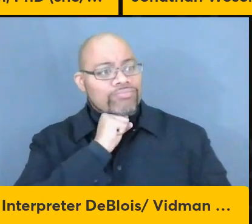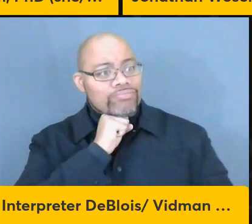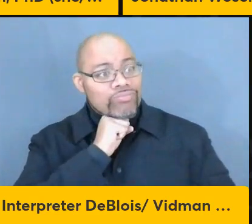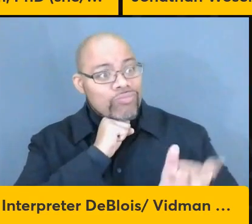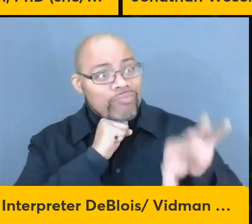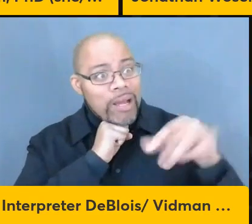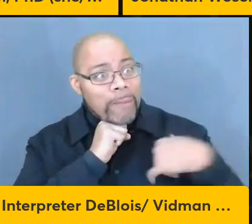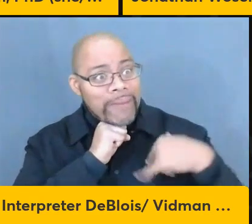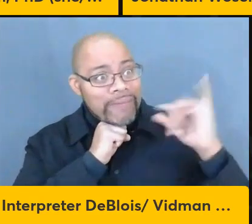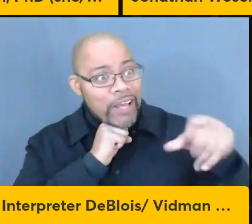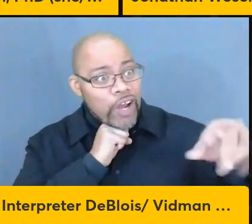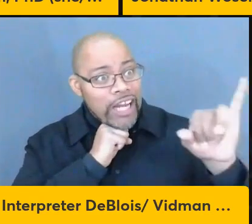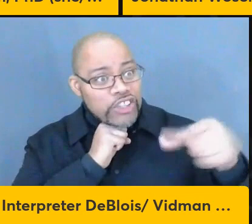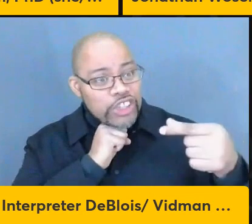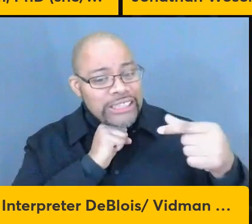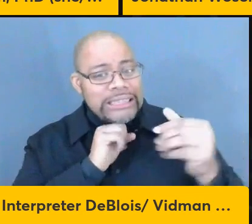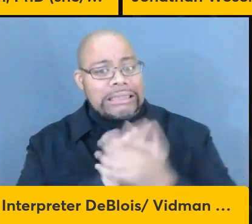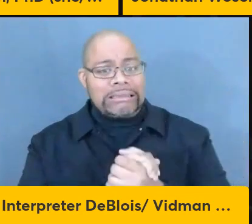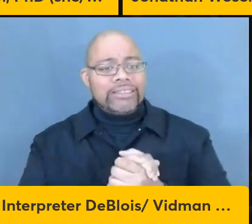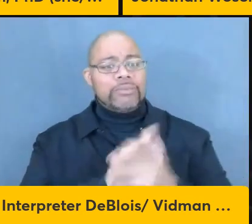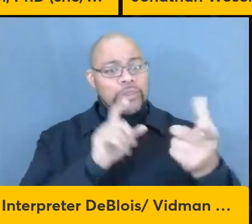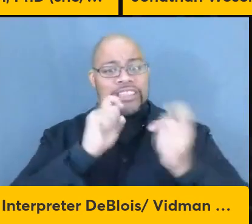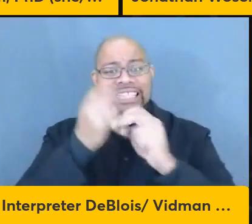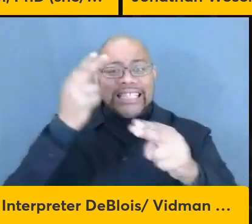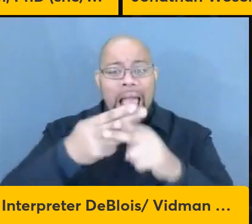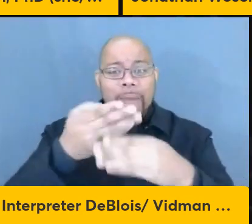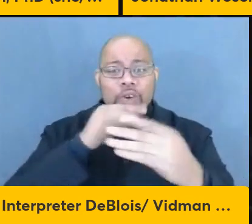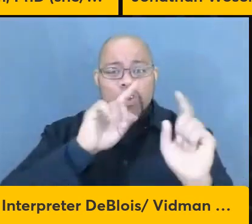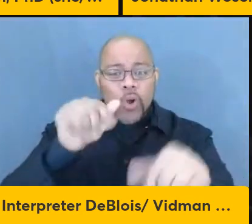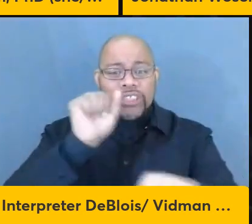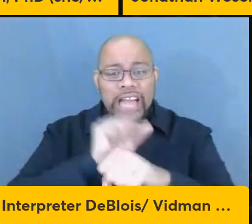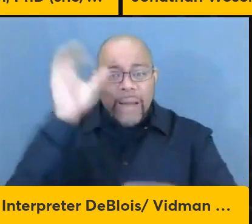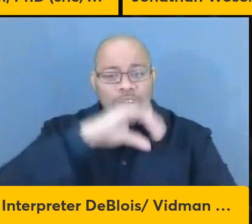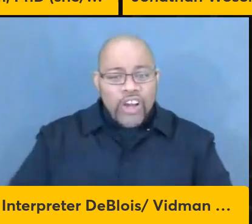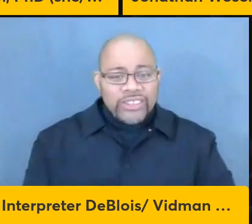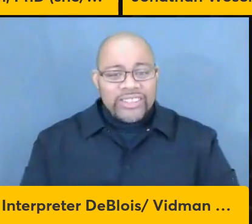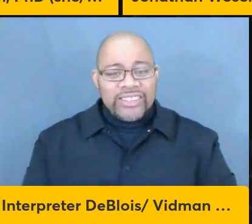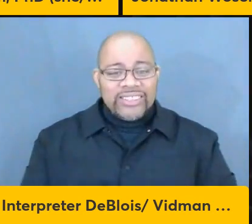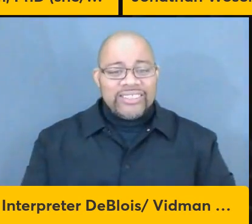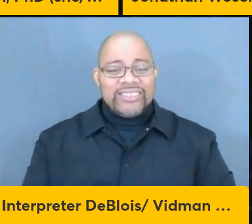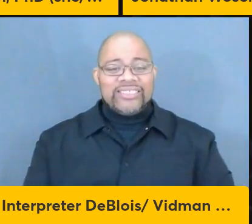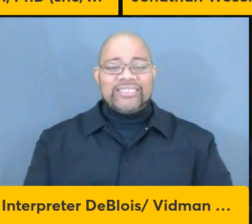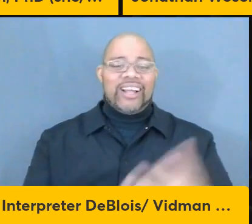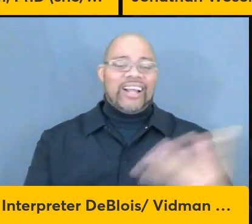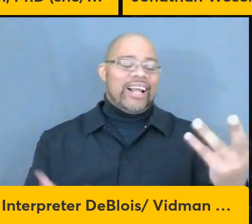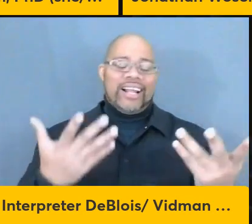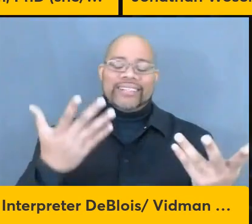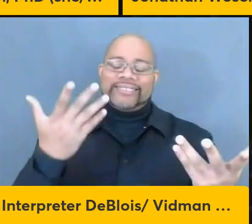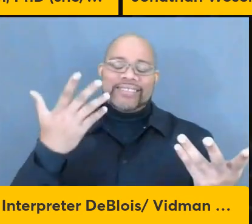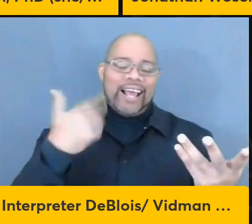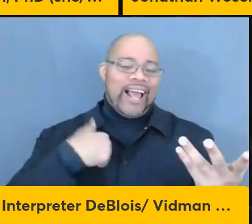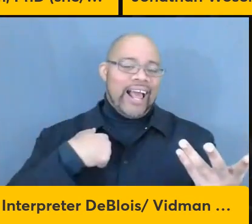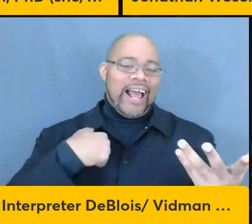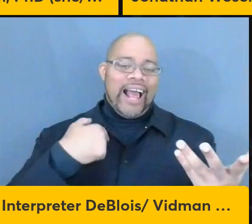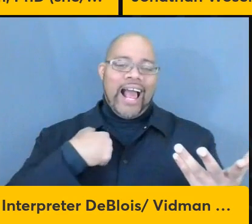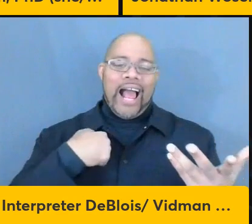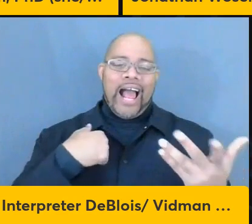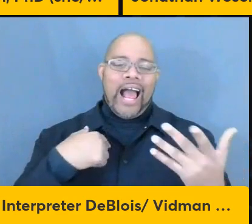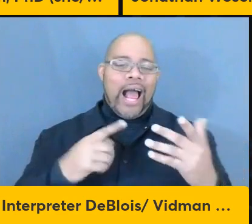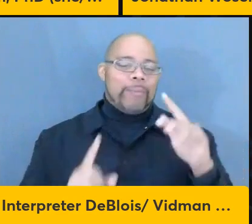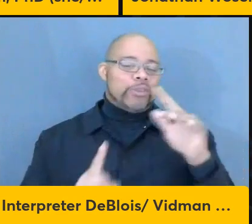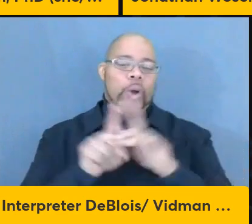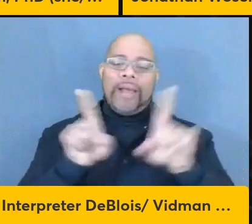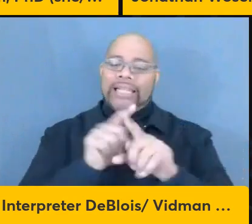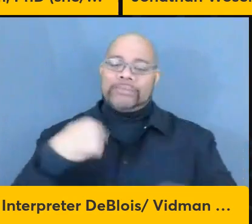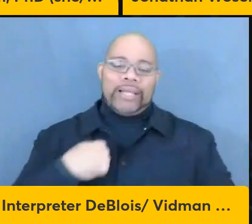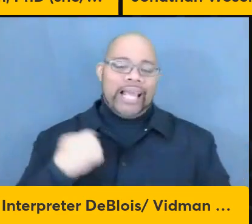found me there." You're supposed to change your name before you go job searching. Oh my God. I'm gonna show up as me.